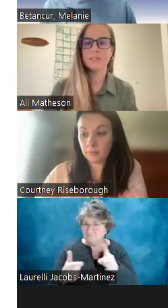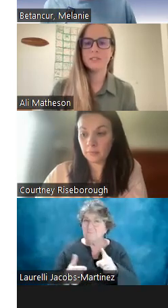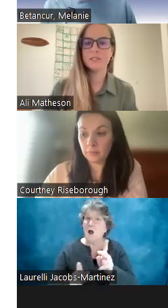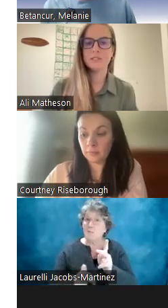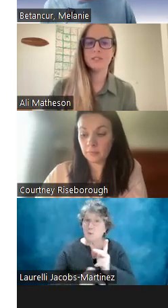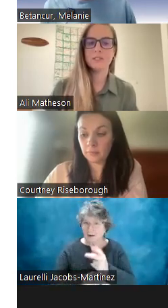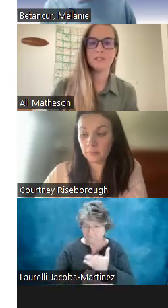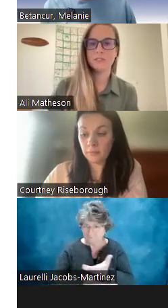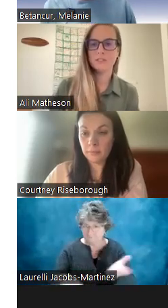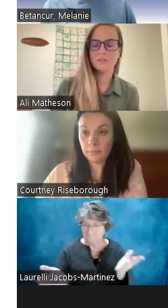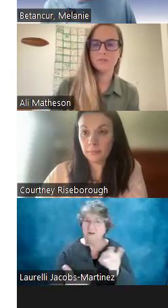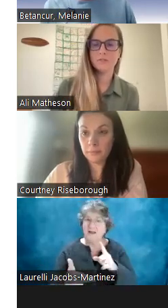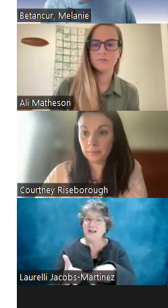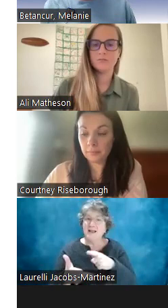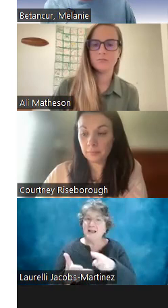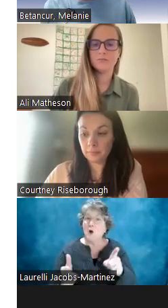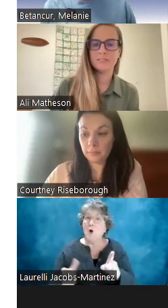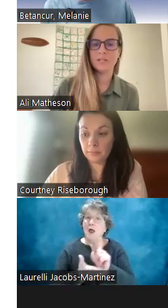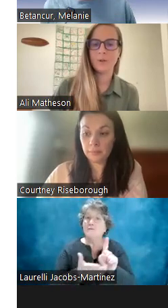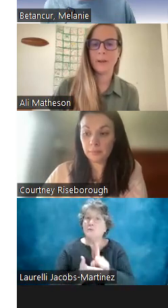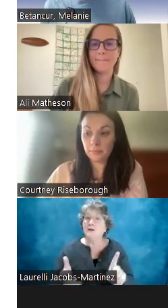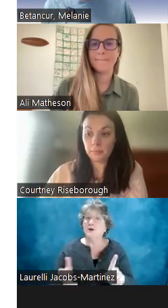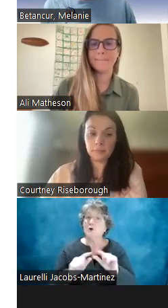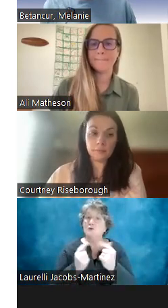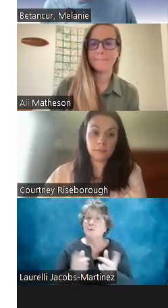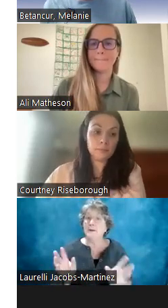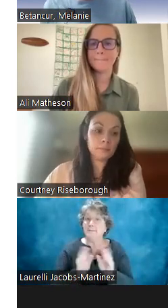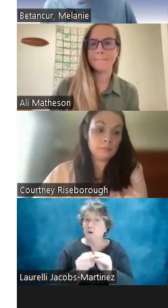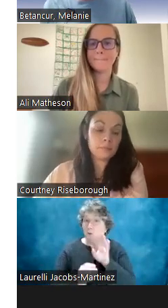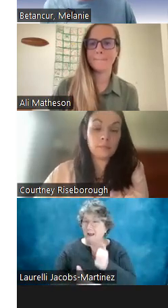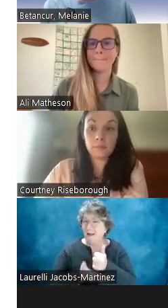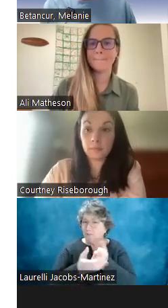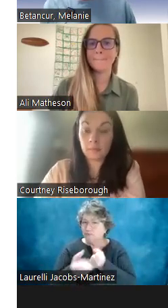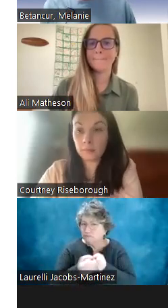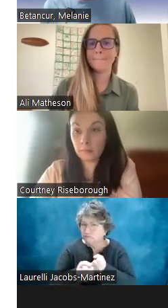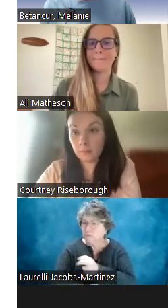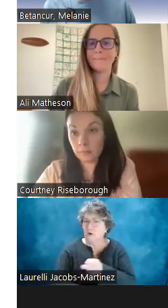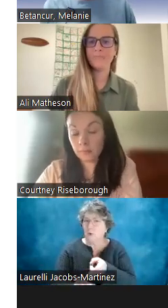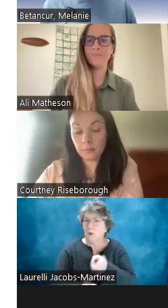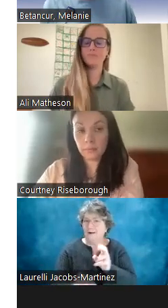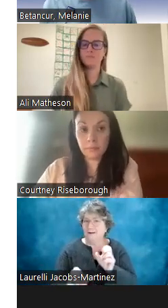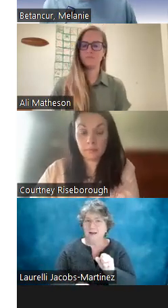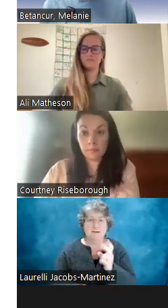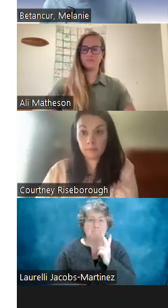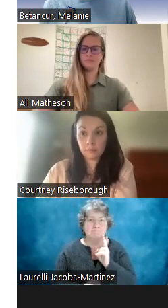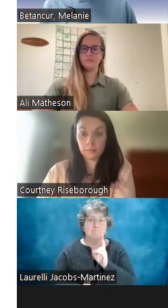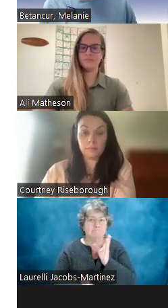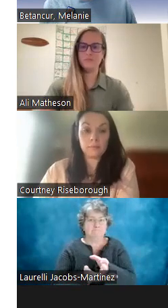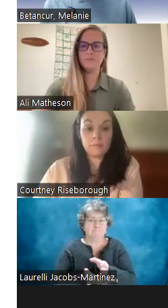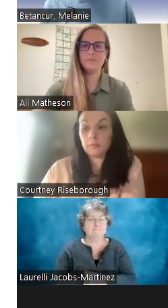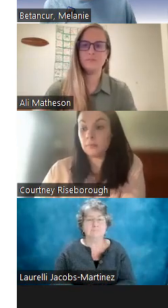and 6 weekly group meetings to help you quit and stay smoke-free. There